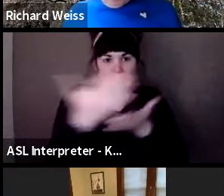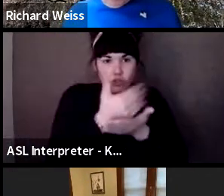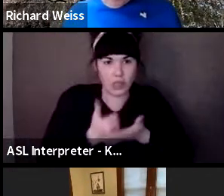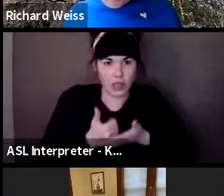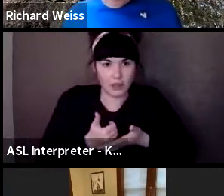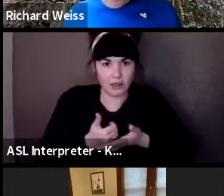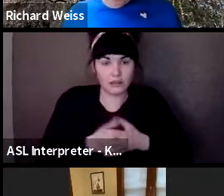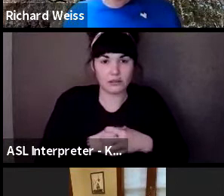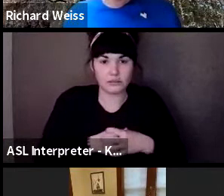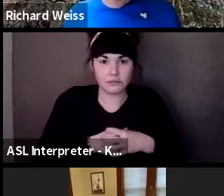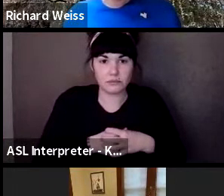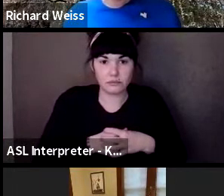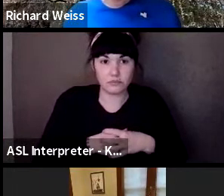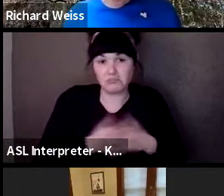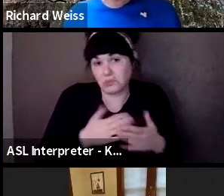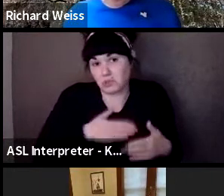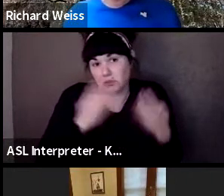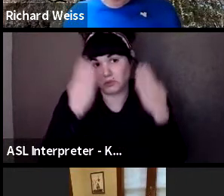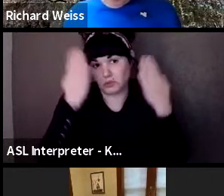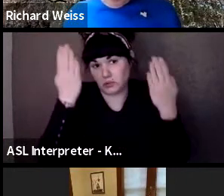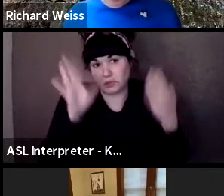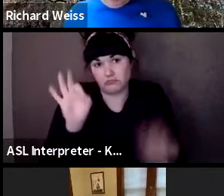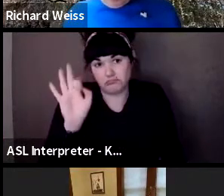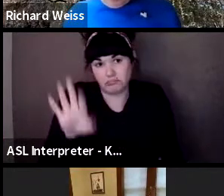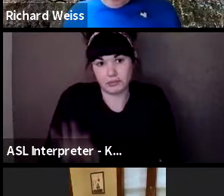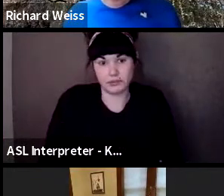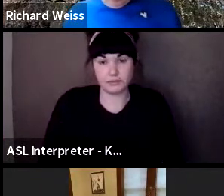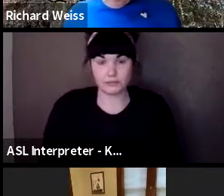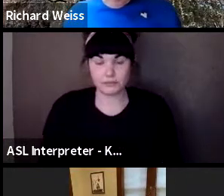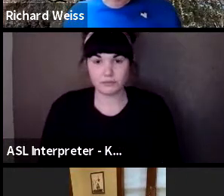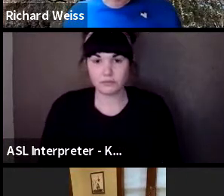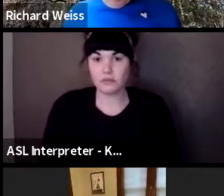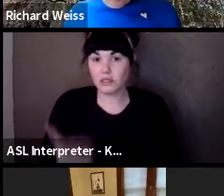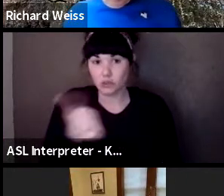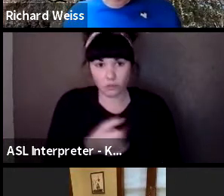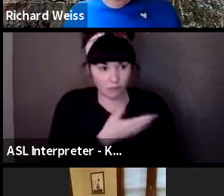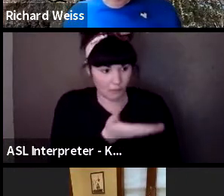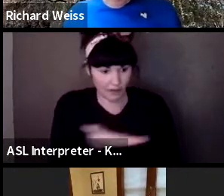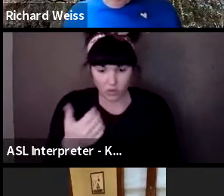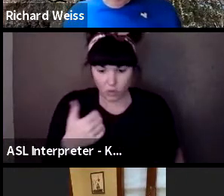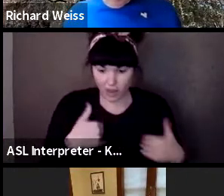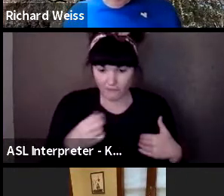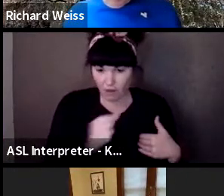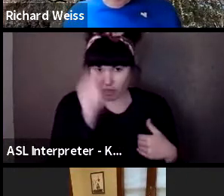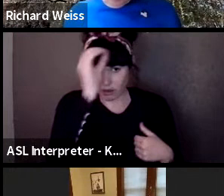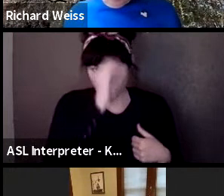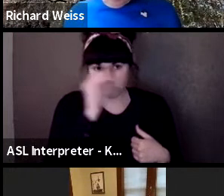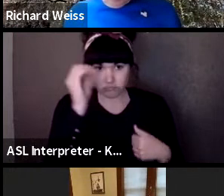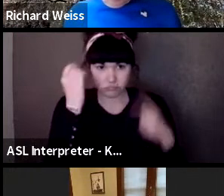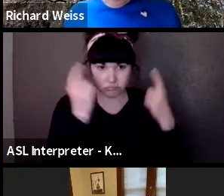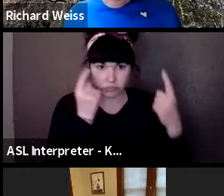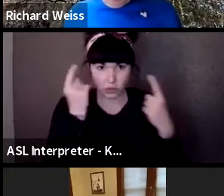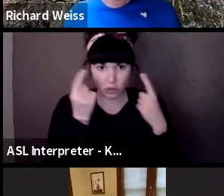Does anyone else have any? Oh, does anyone have any other thoughts?